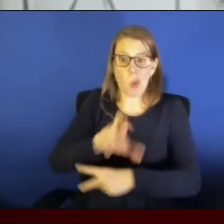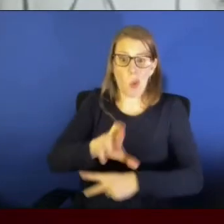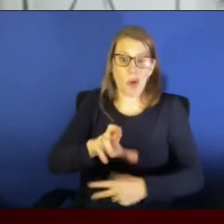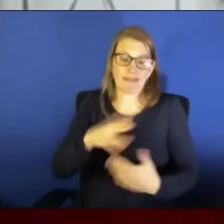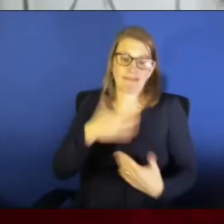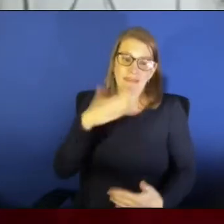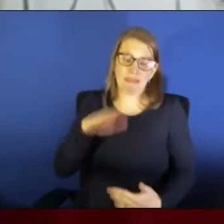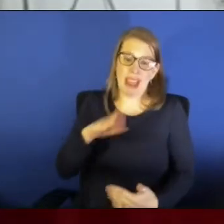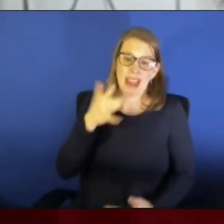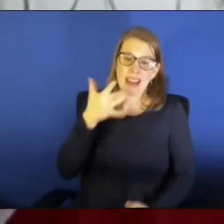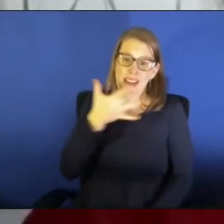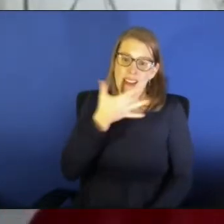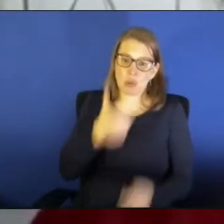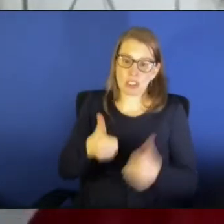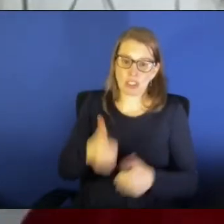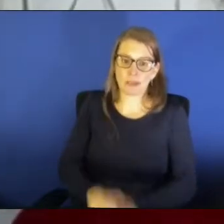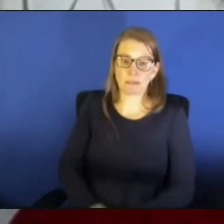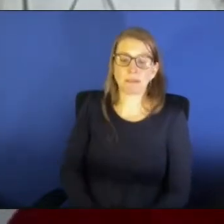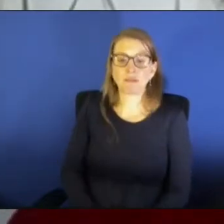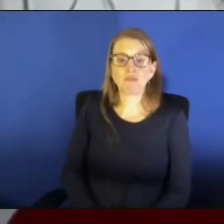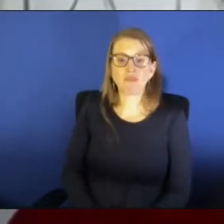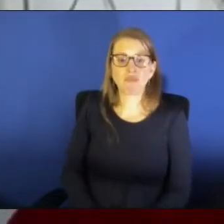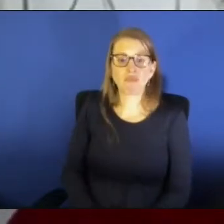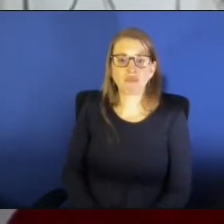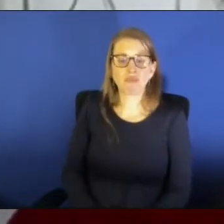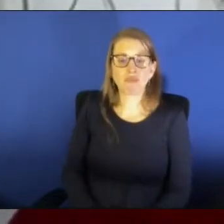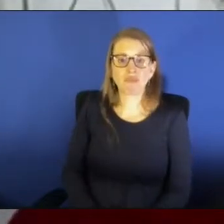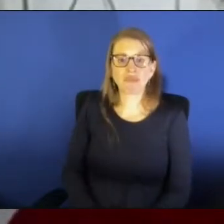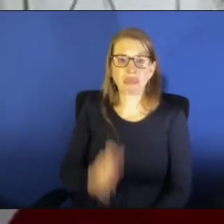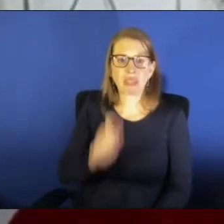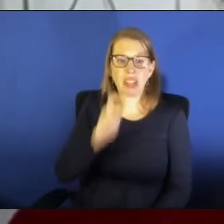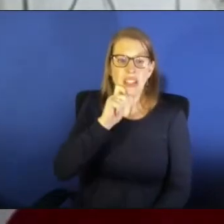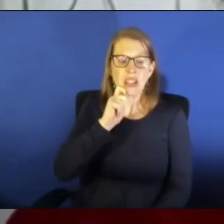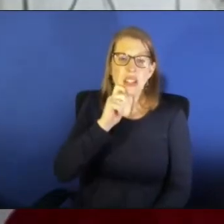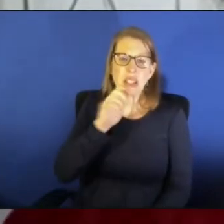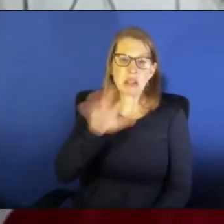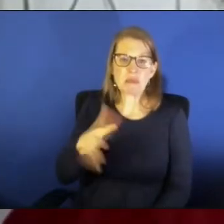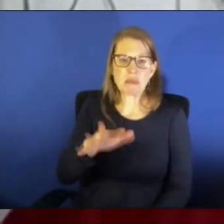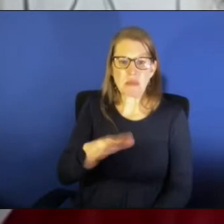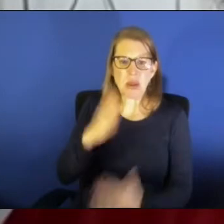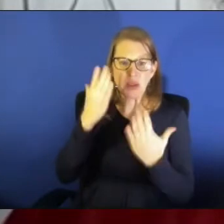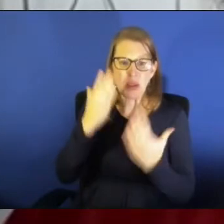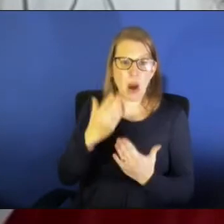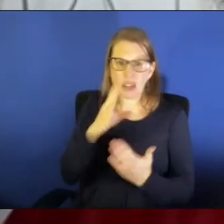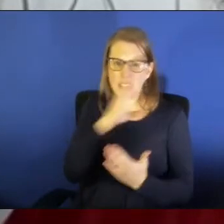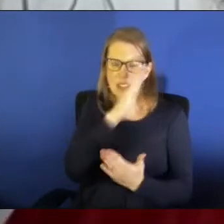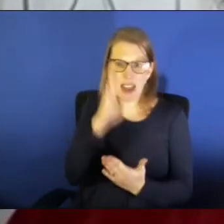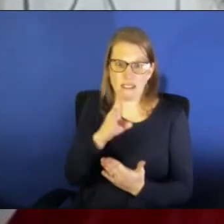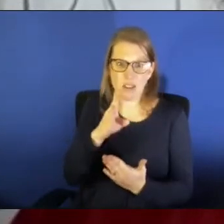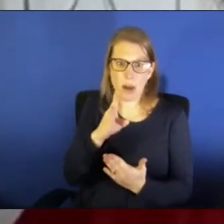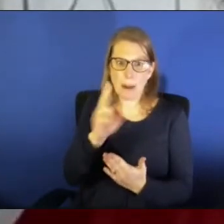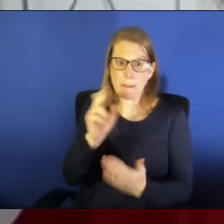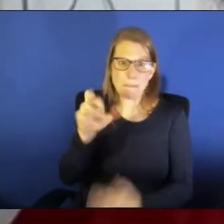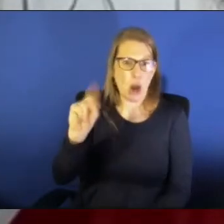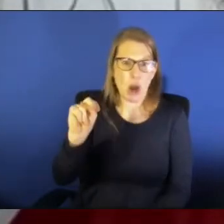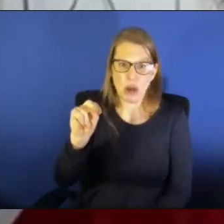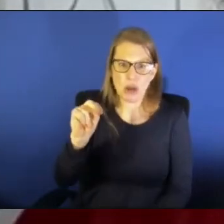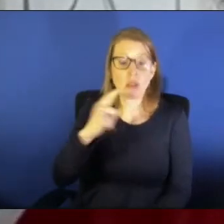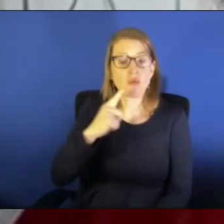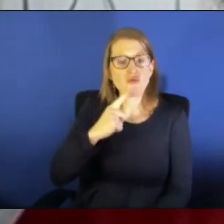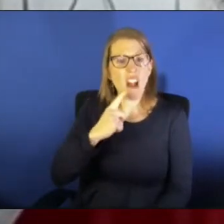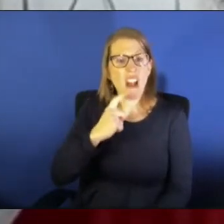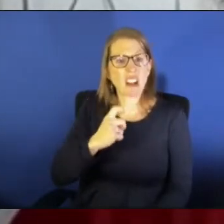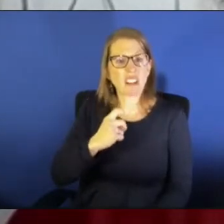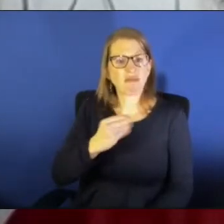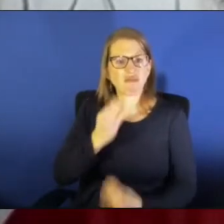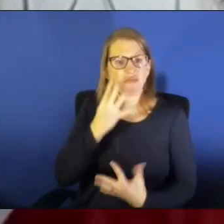I have fairly dark complexion, and I have never burnt in my life. I'll get red, the next